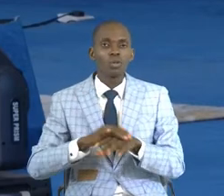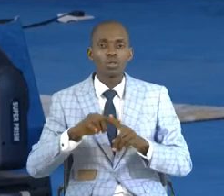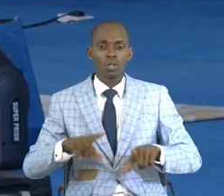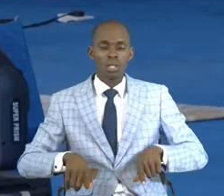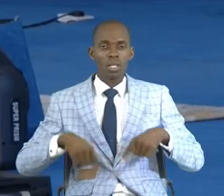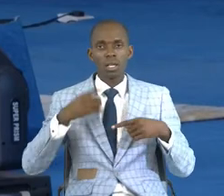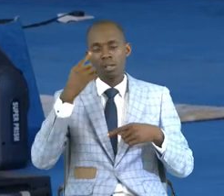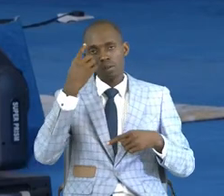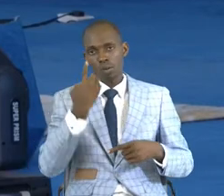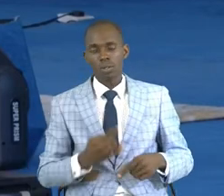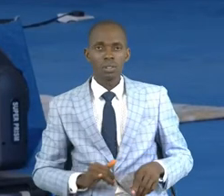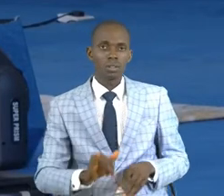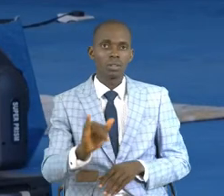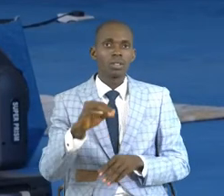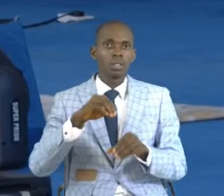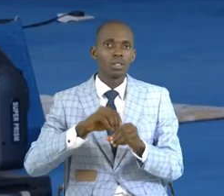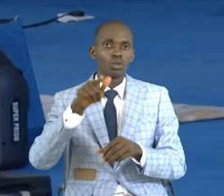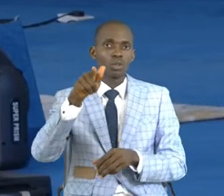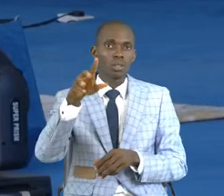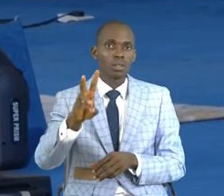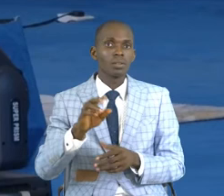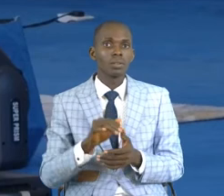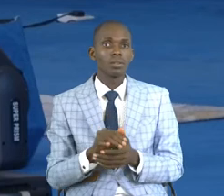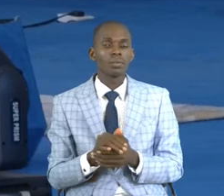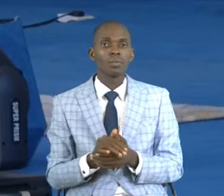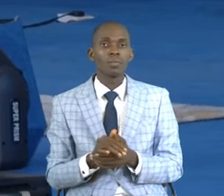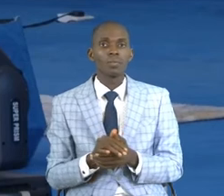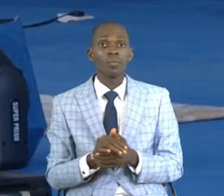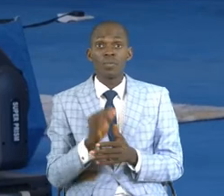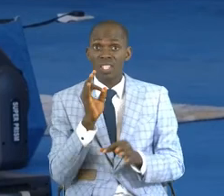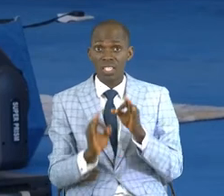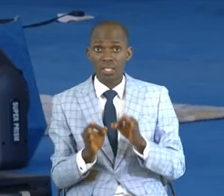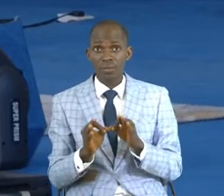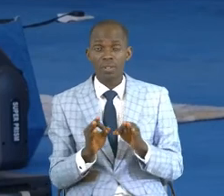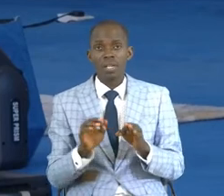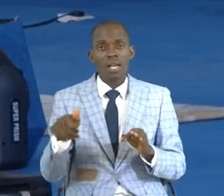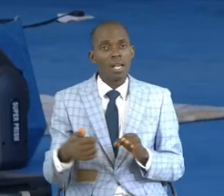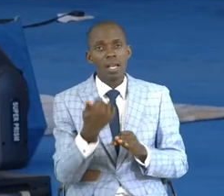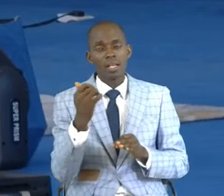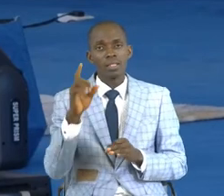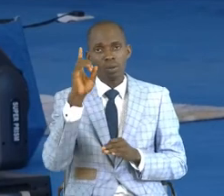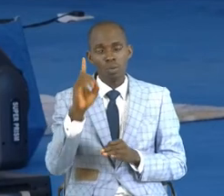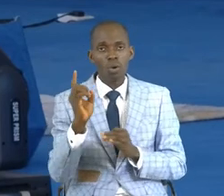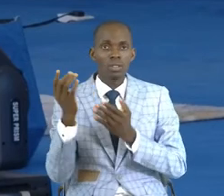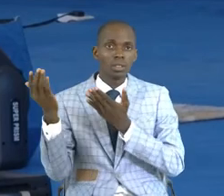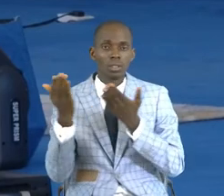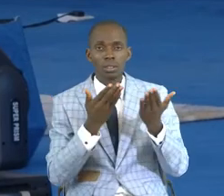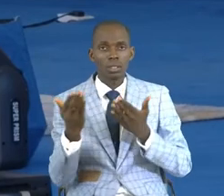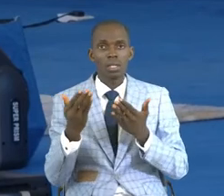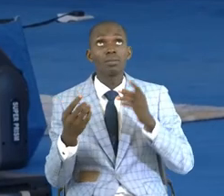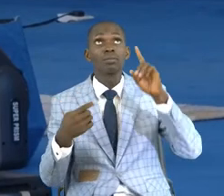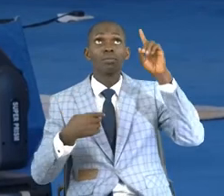Verse 26, if any man serve me, let him follow